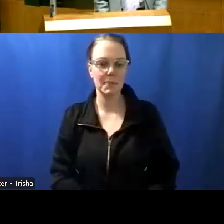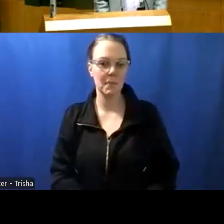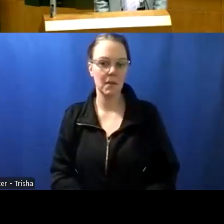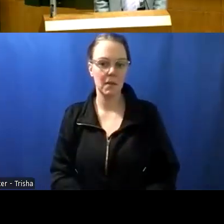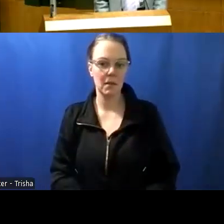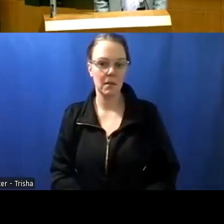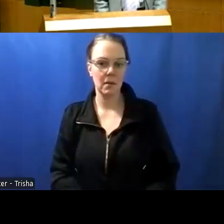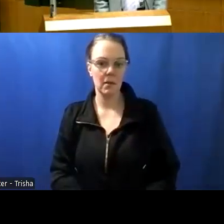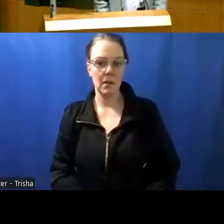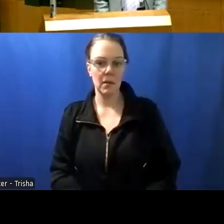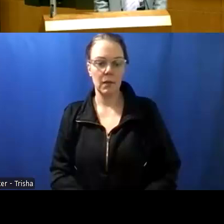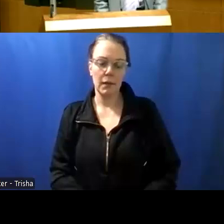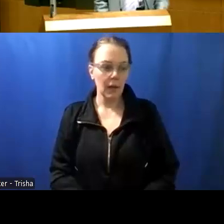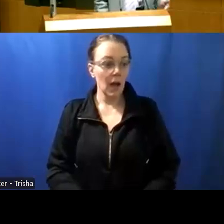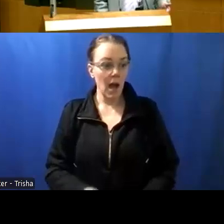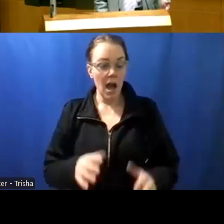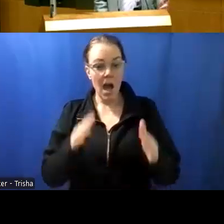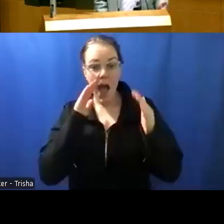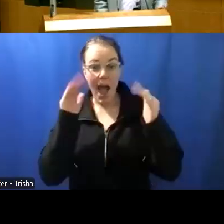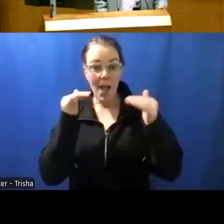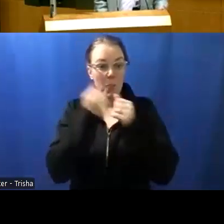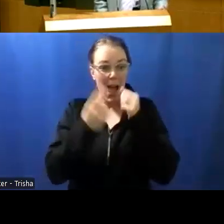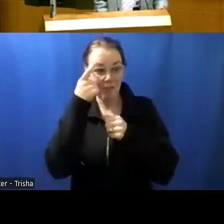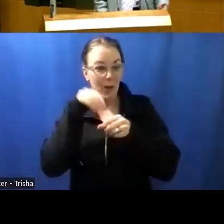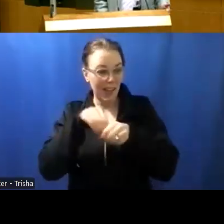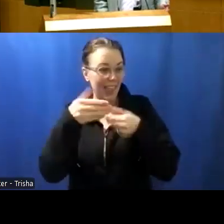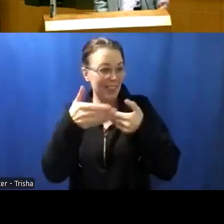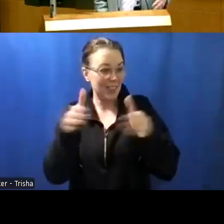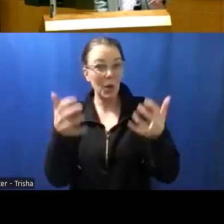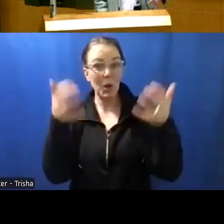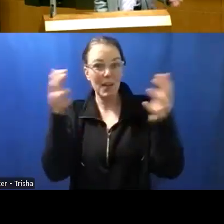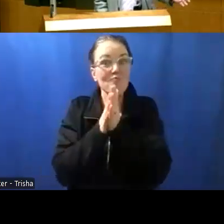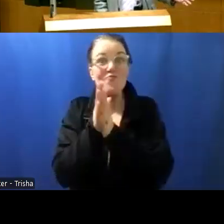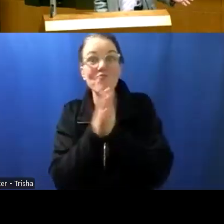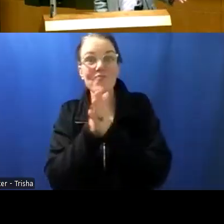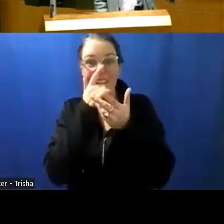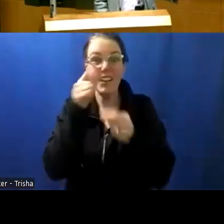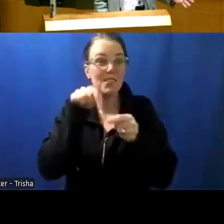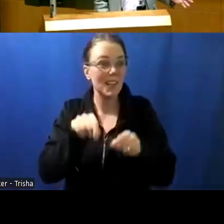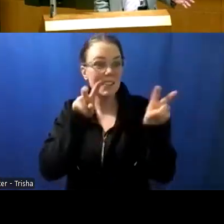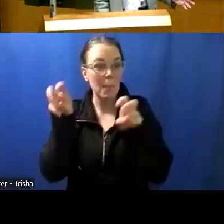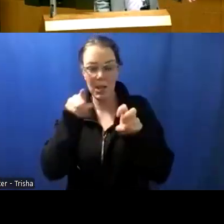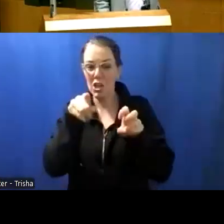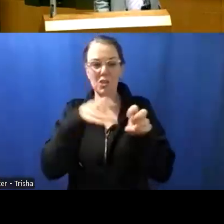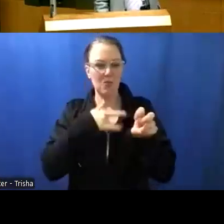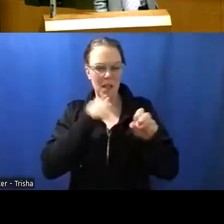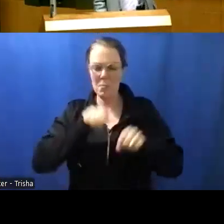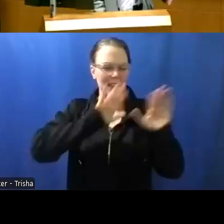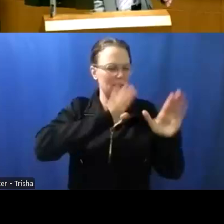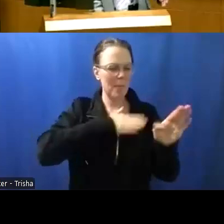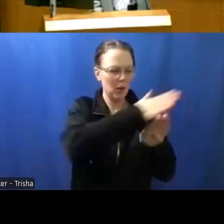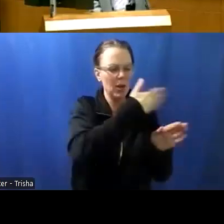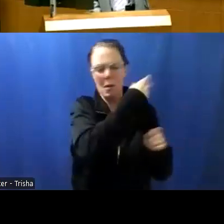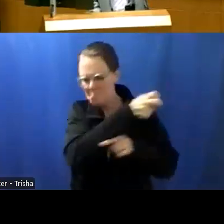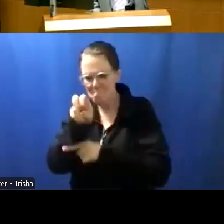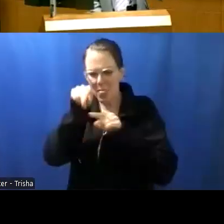I would love to think that everyone in this room is so interested in this topic that you're going to completely change your career trajectory now and go into this